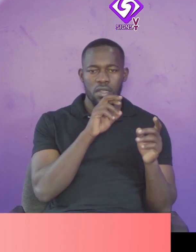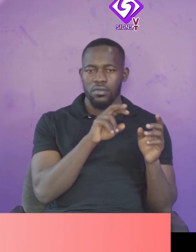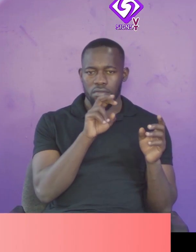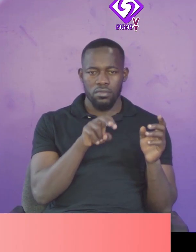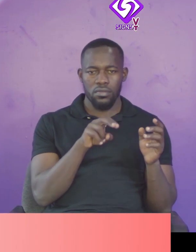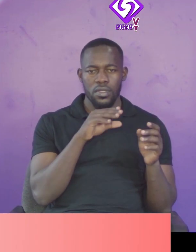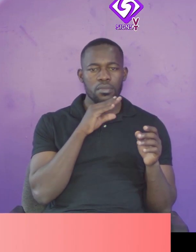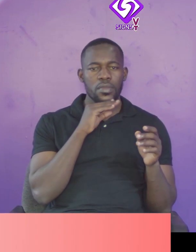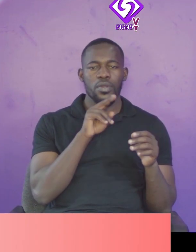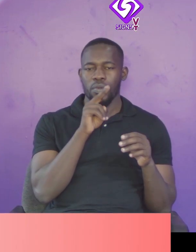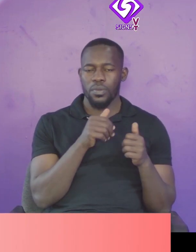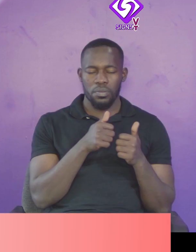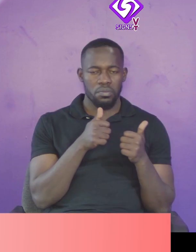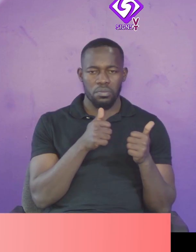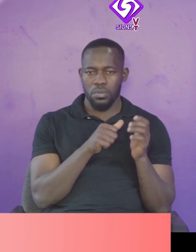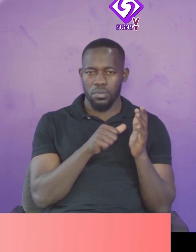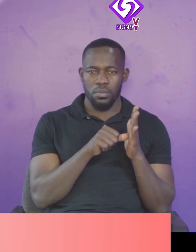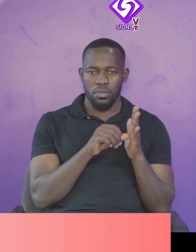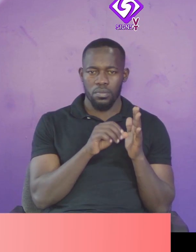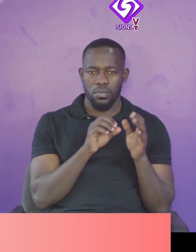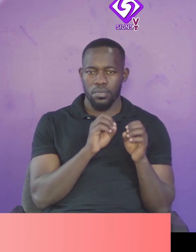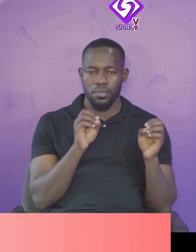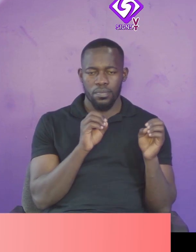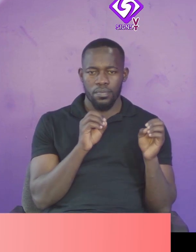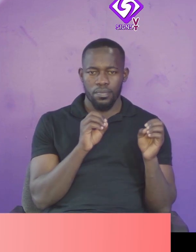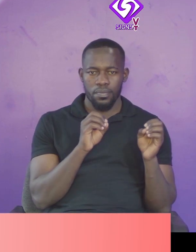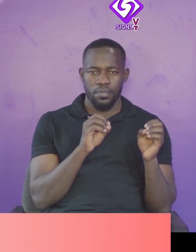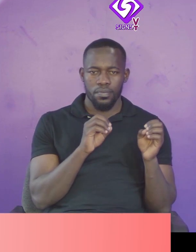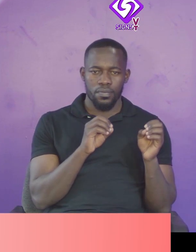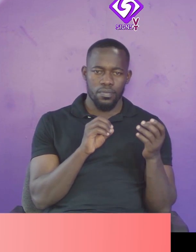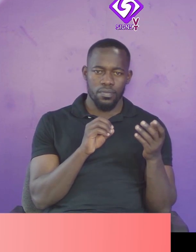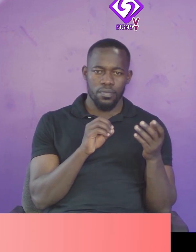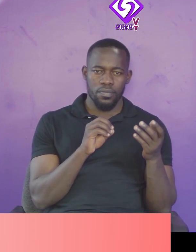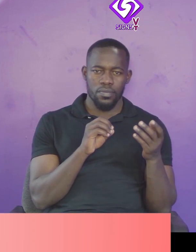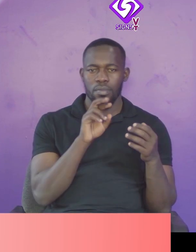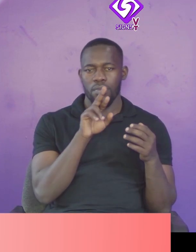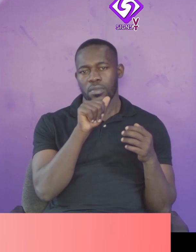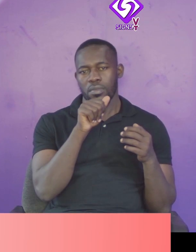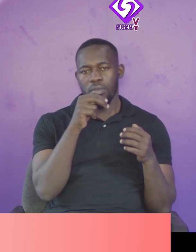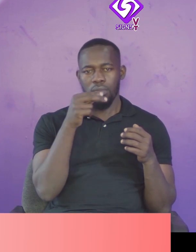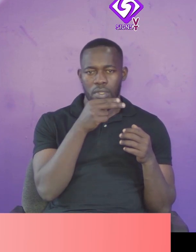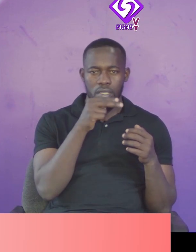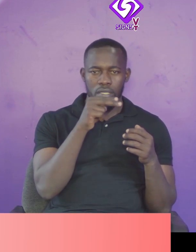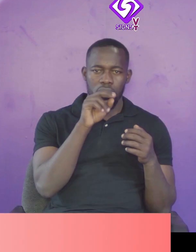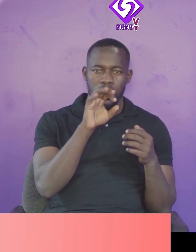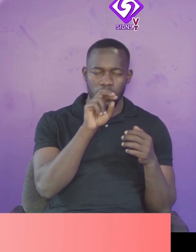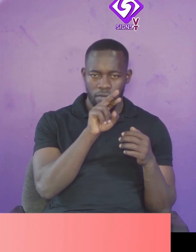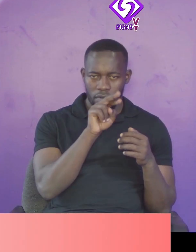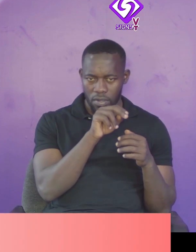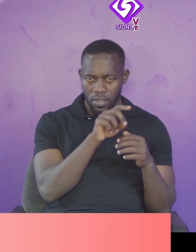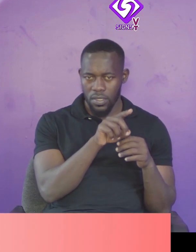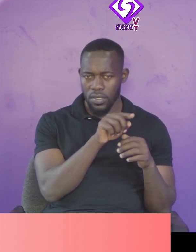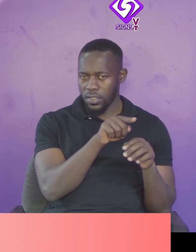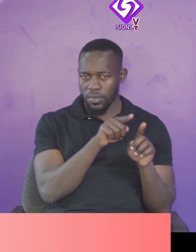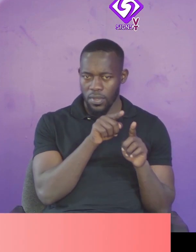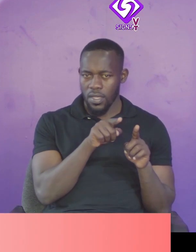the players that have left Manchester United are signing. Scott McTominay, Marcus Rashford at Barcelona. Though Barcelona have said they will not sign